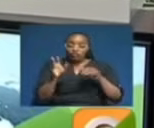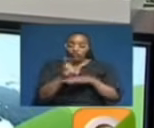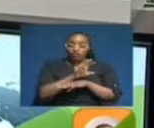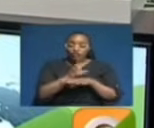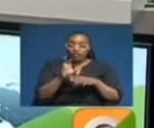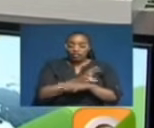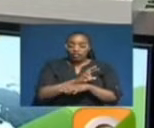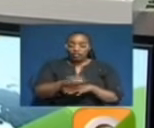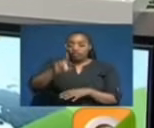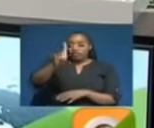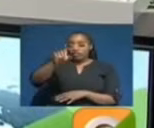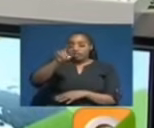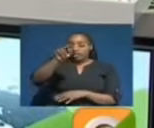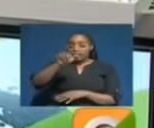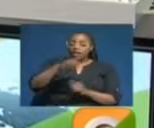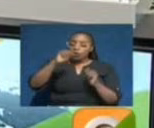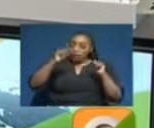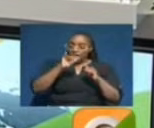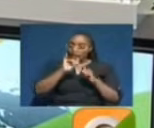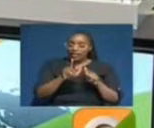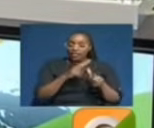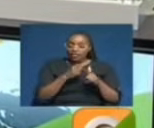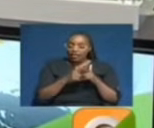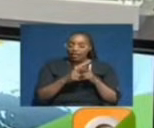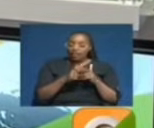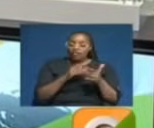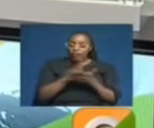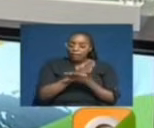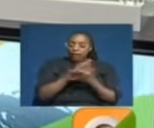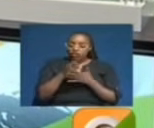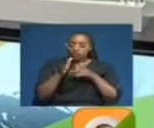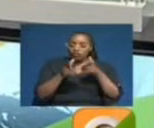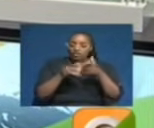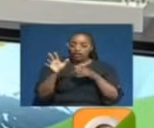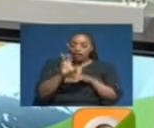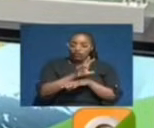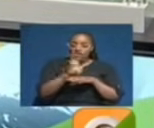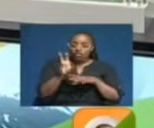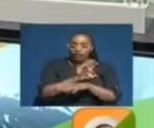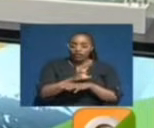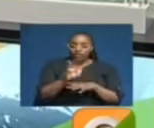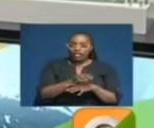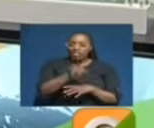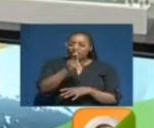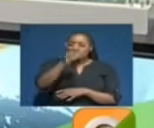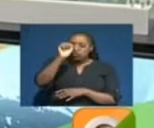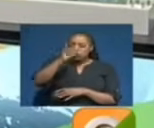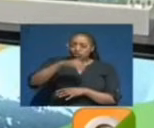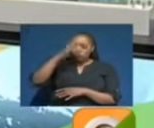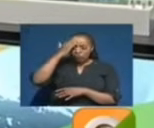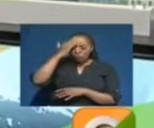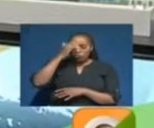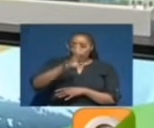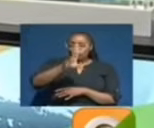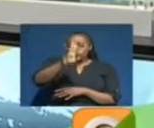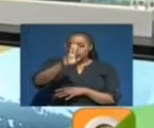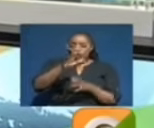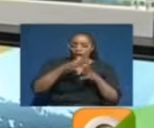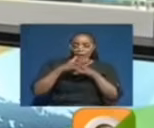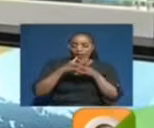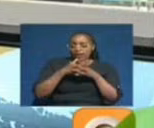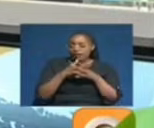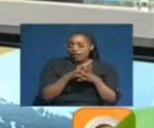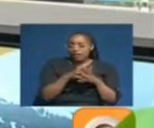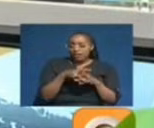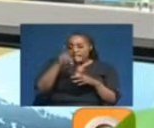the data, yes, for this agreement? Yes. And as part of control and oversight for that data, you would know what the U.S. government is Okay, let going me to give do you an with this